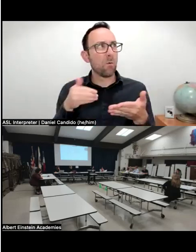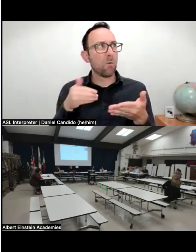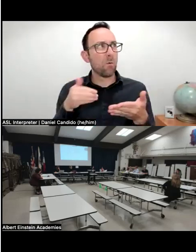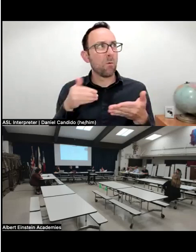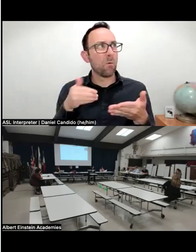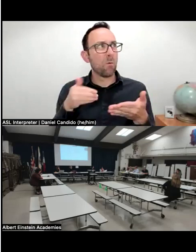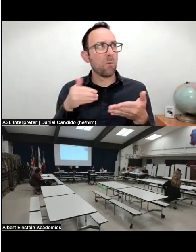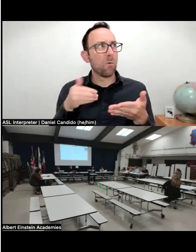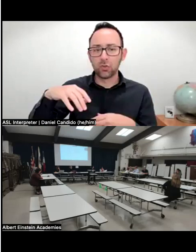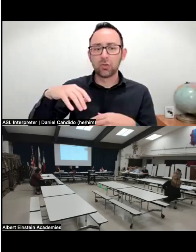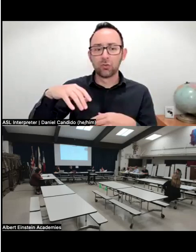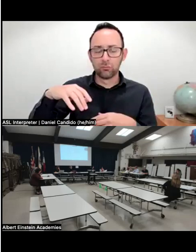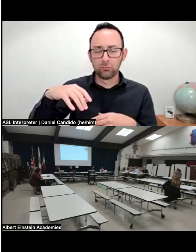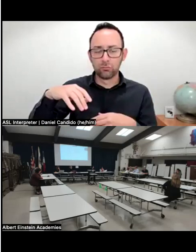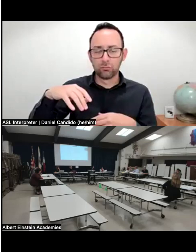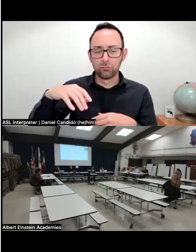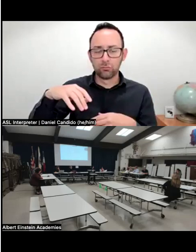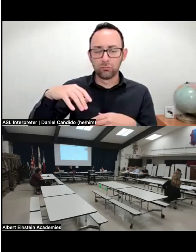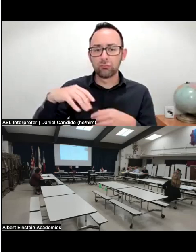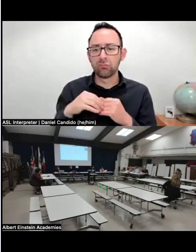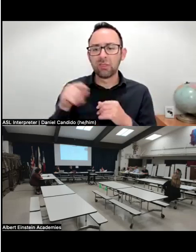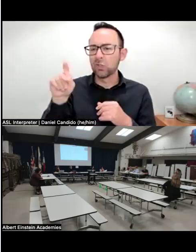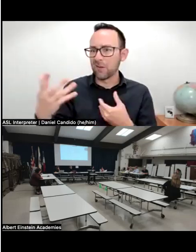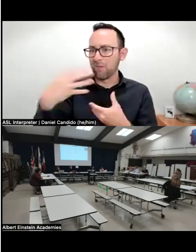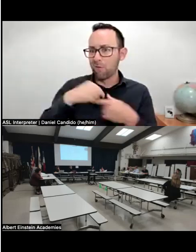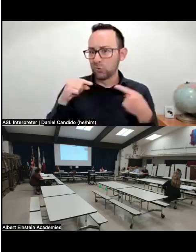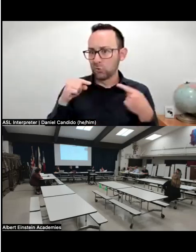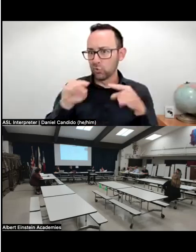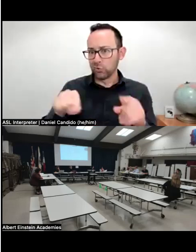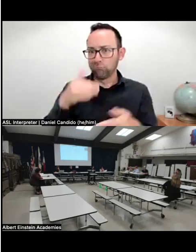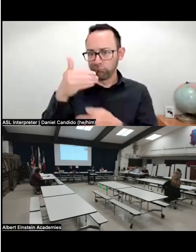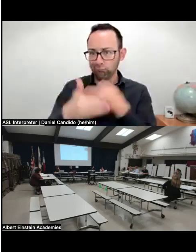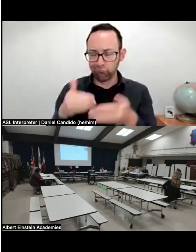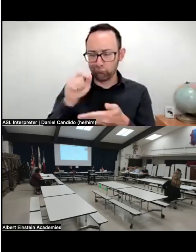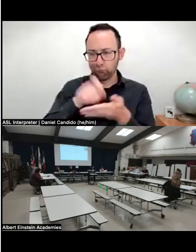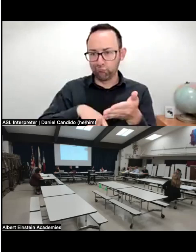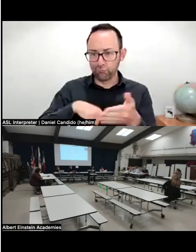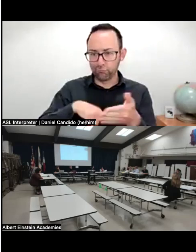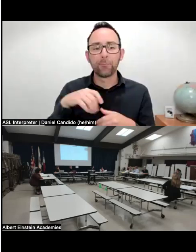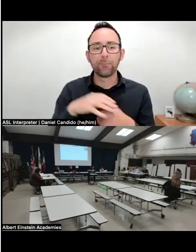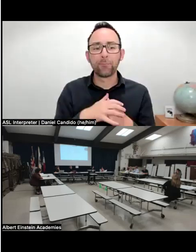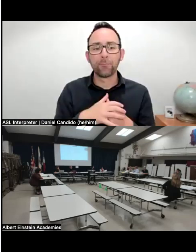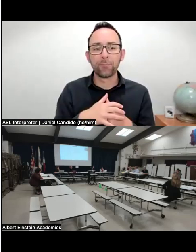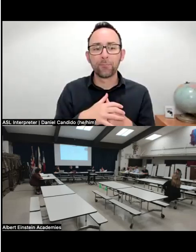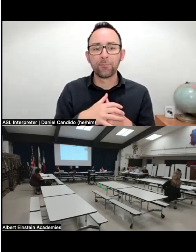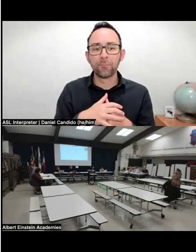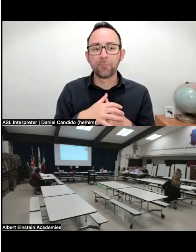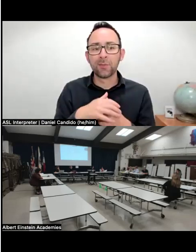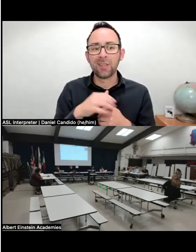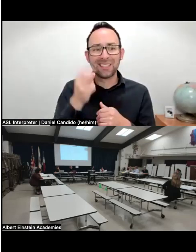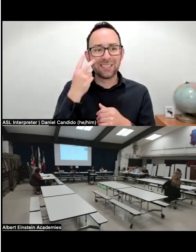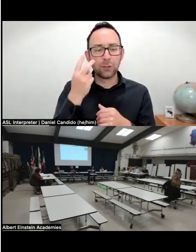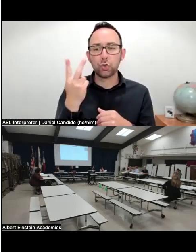participating as it was done. And then you can see there's 2 Board of Trustee